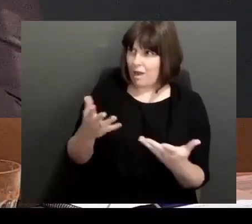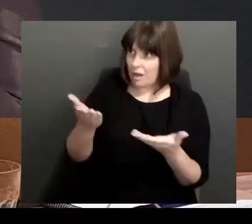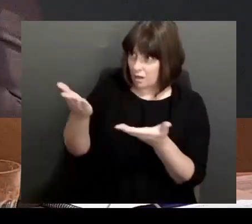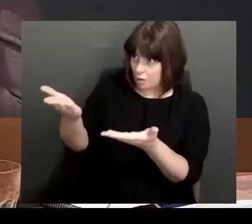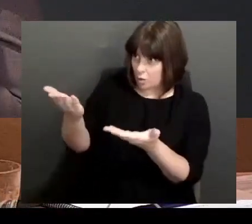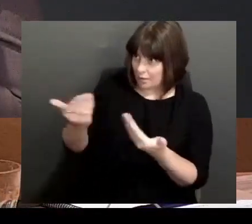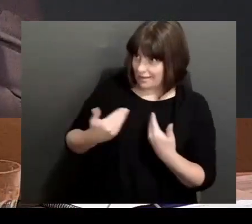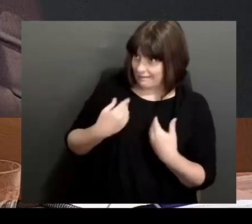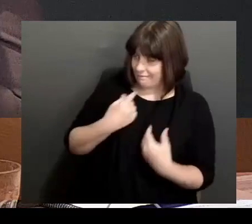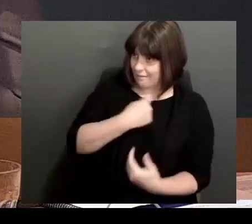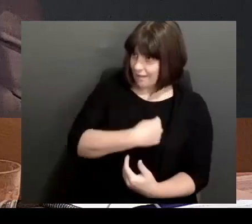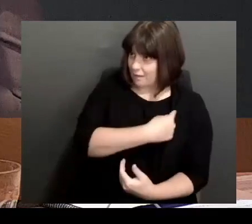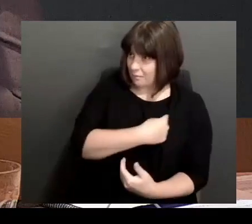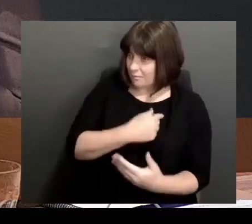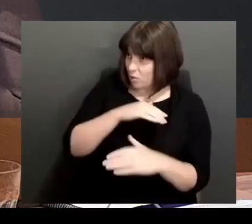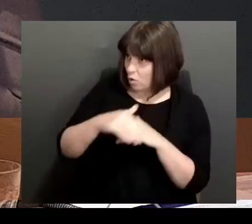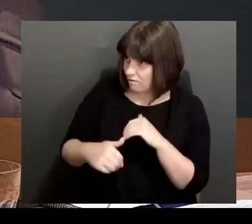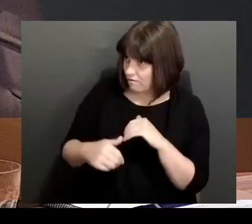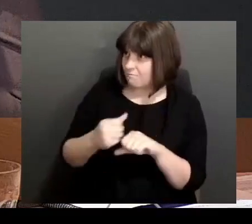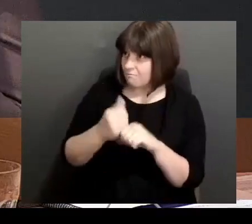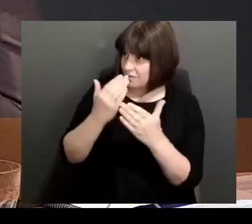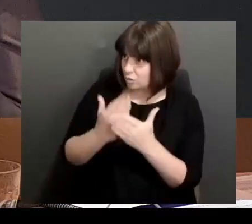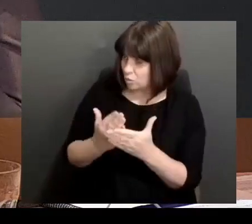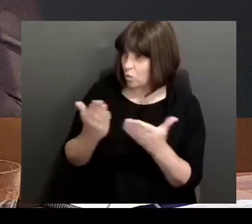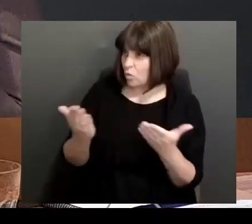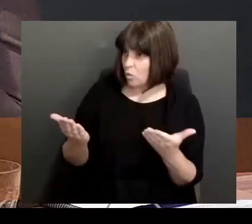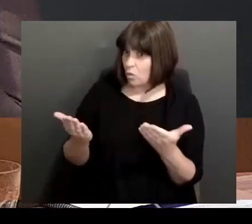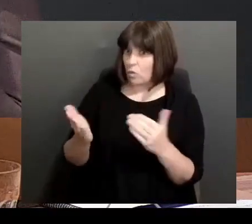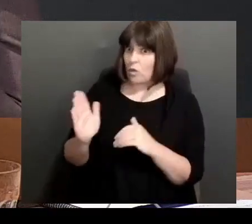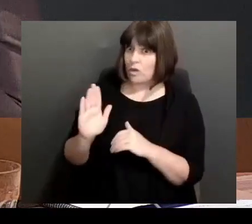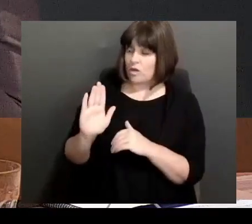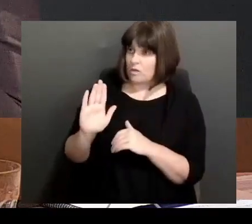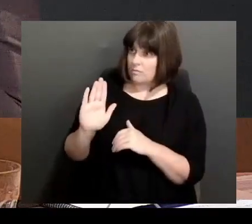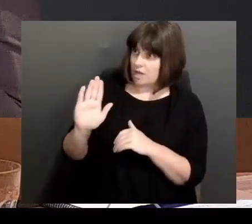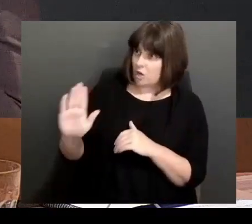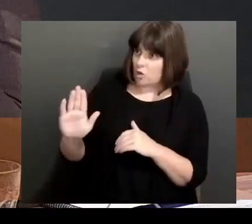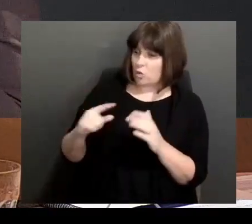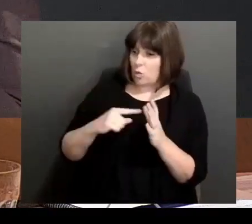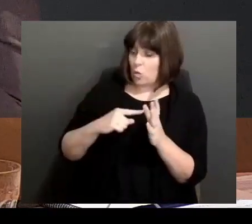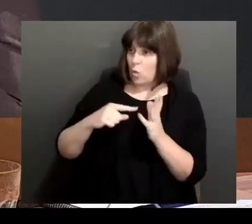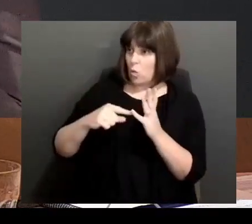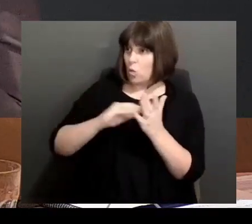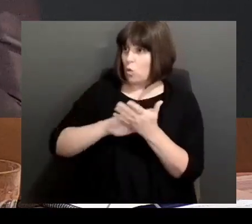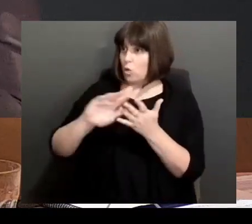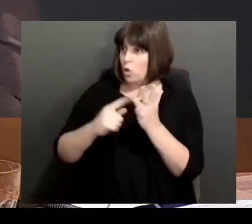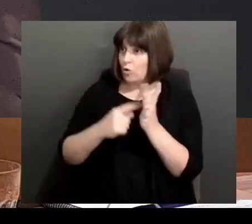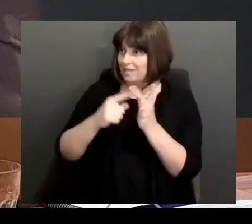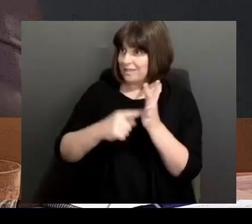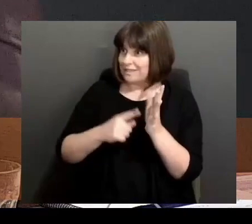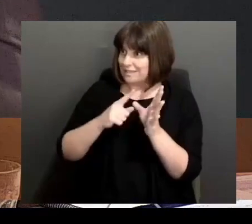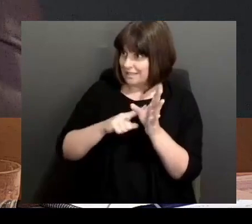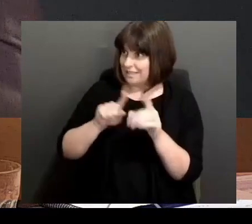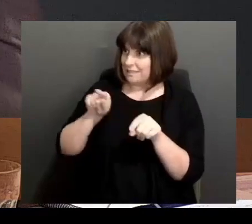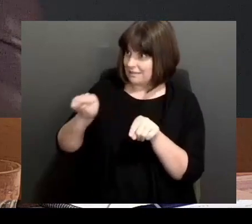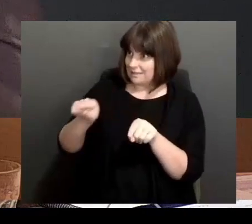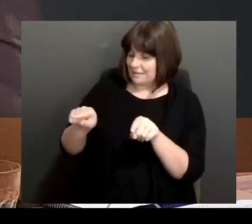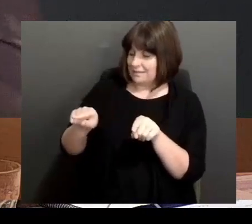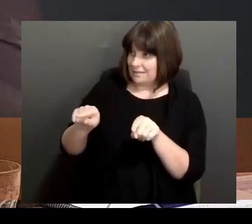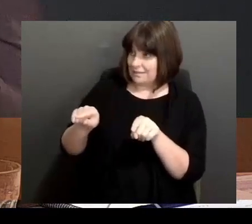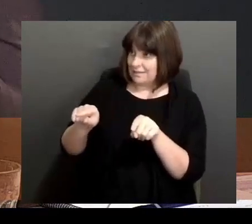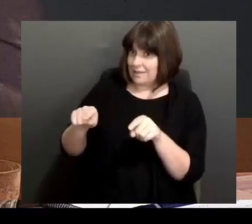today about making sure, under your authority as a minister, directing the department